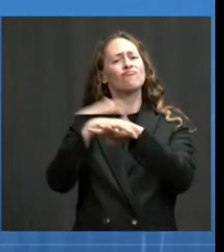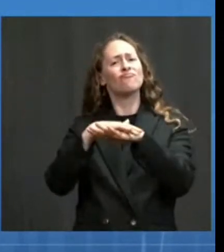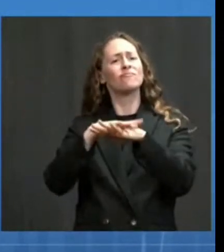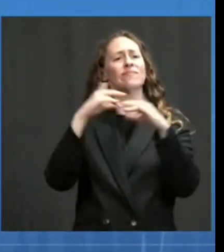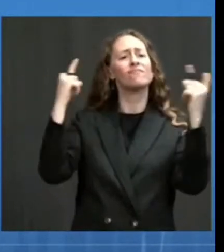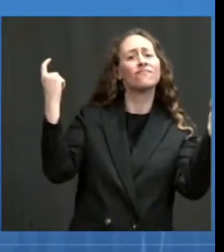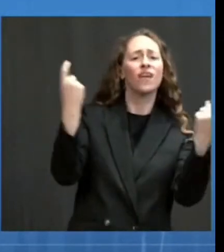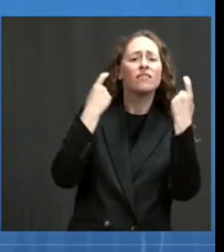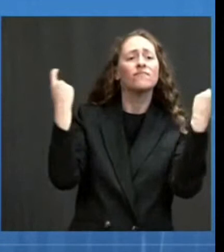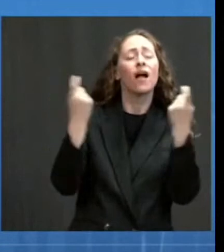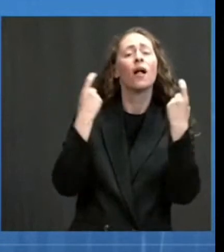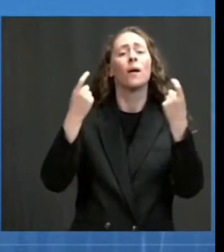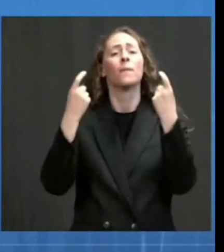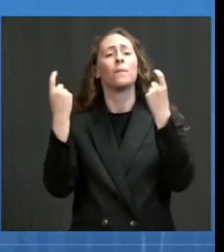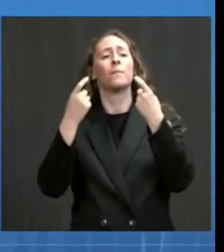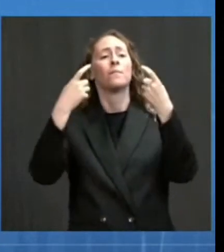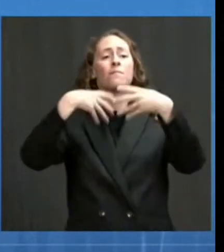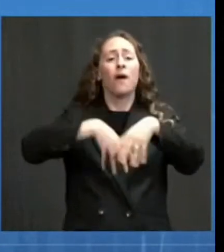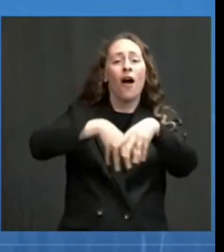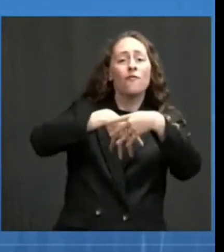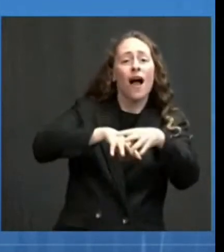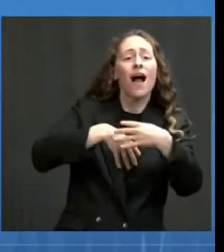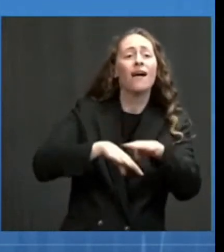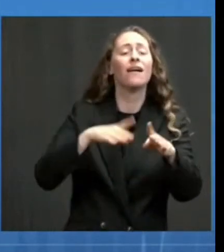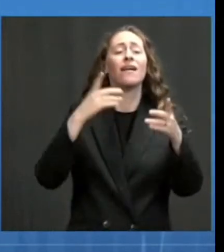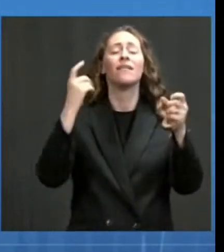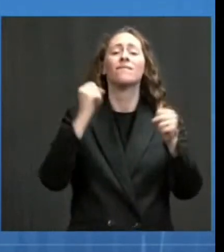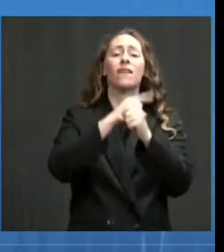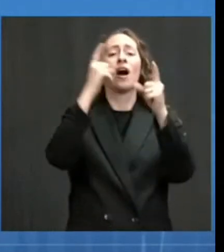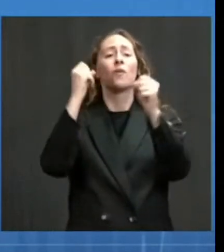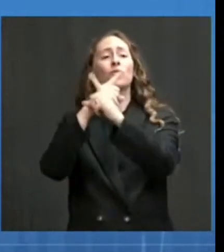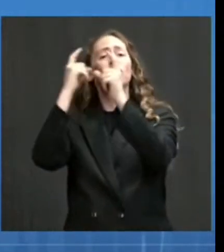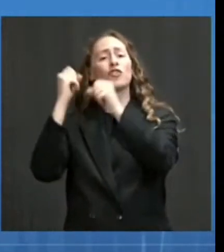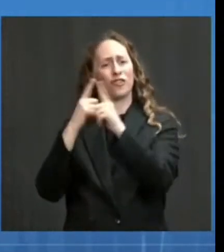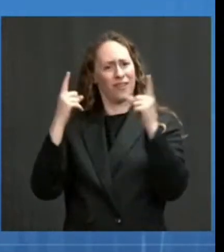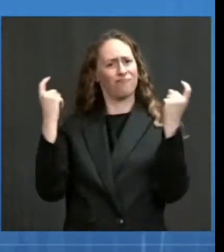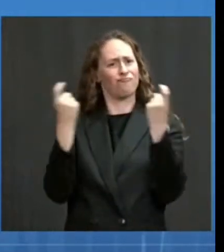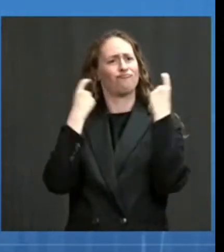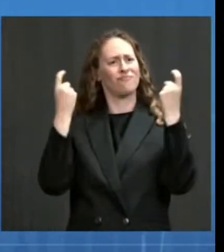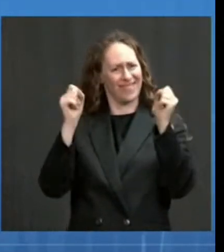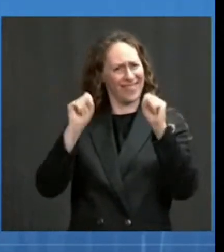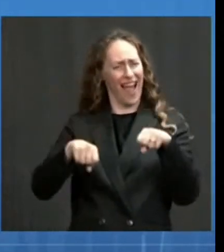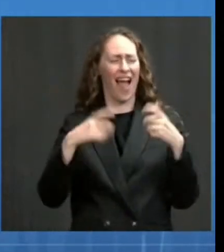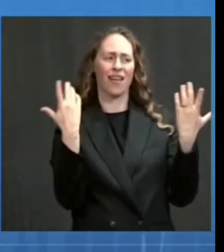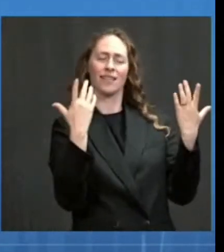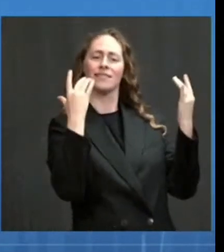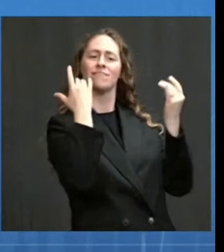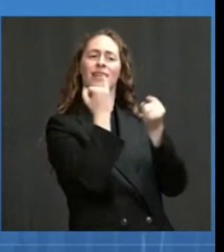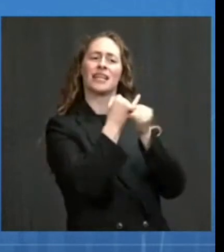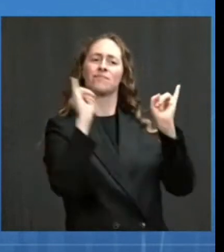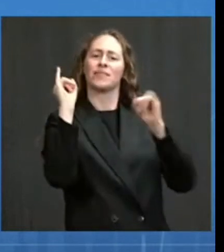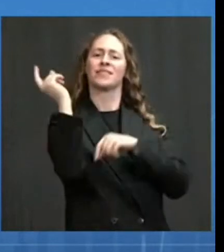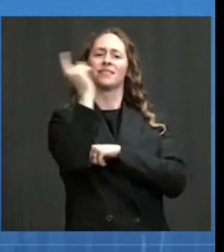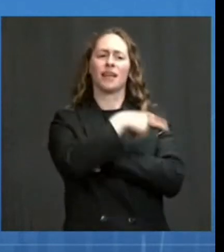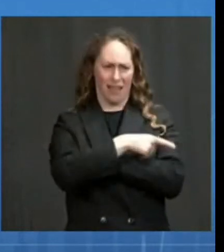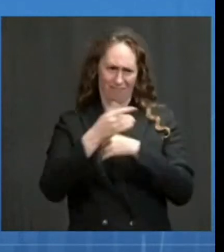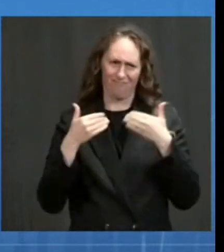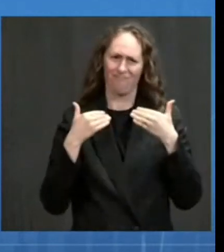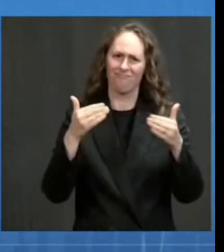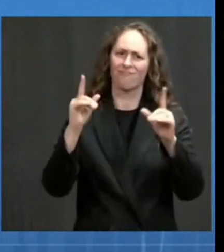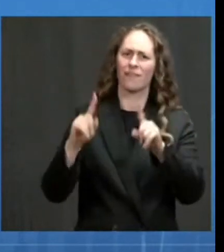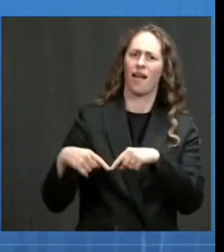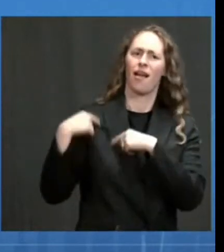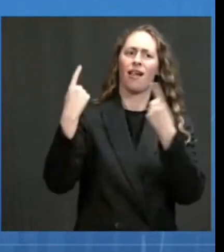Independence Day. Celebrating our progress we have made against the virus. Together. And the progress we have made. We will celebrate this progress on July